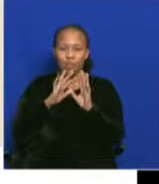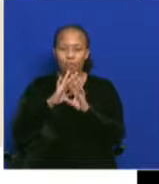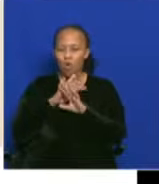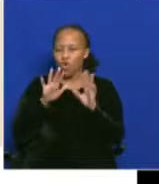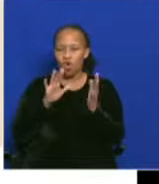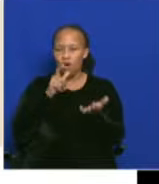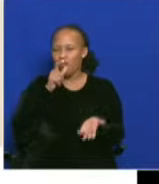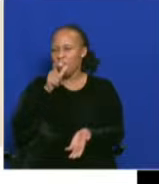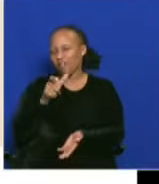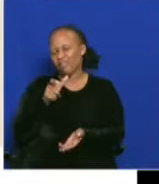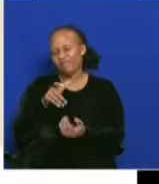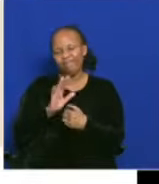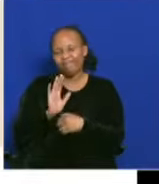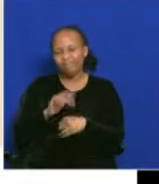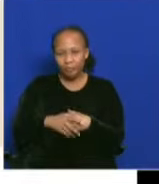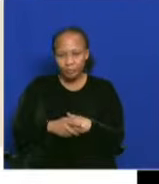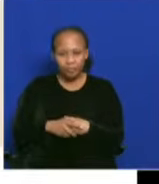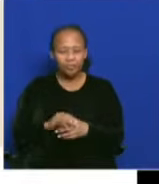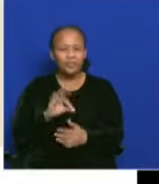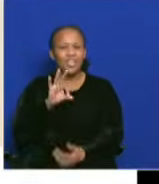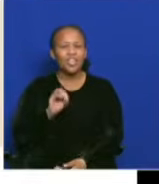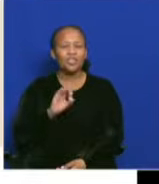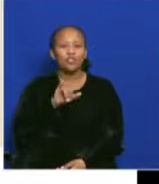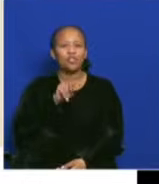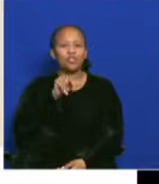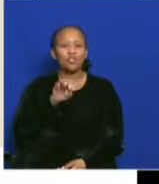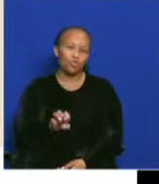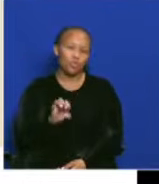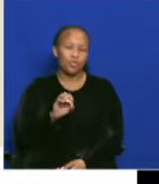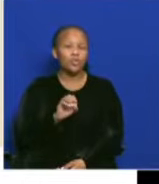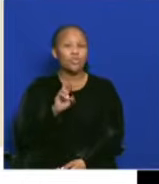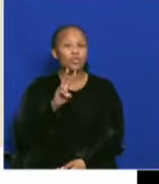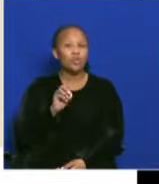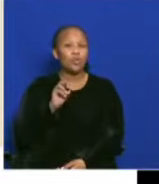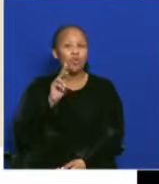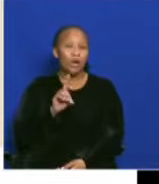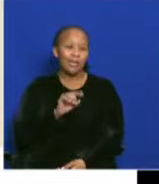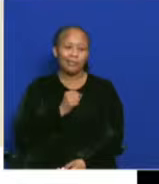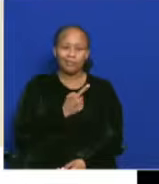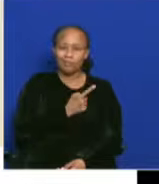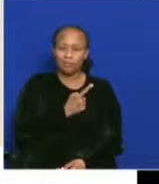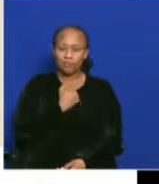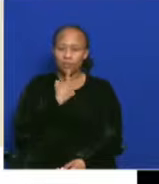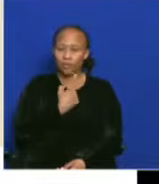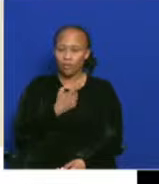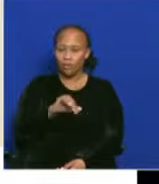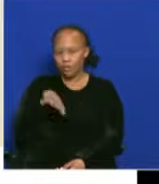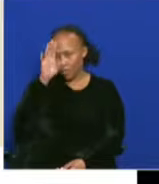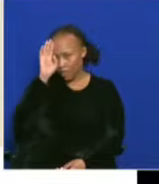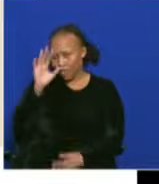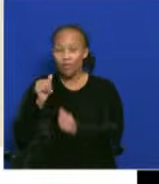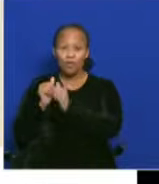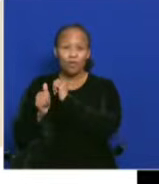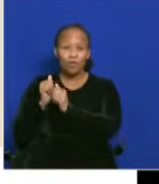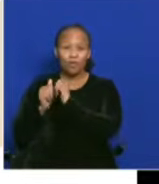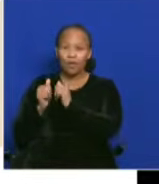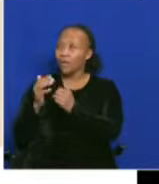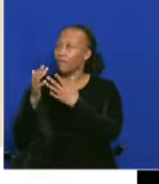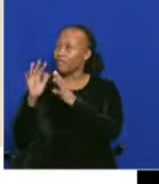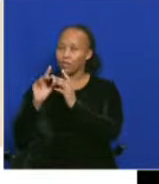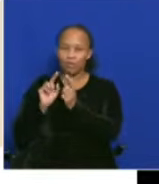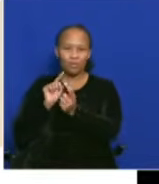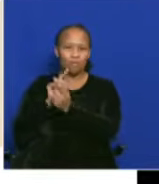30 June 2021, Mr. Sayed says, Salam Brew met with Fuad. This is